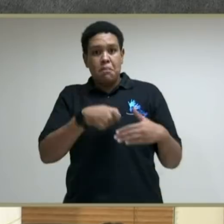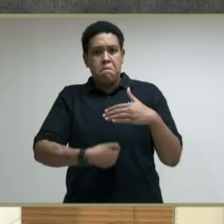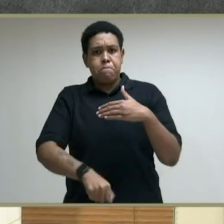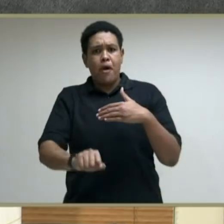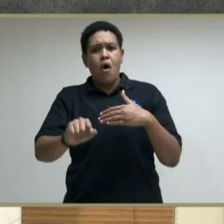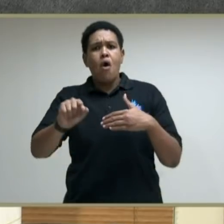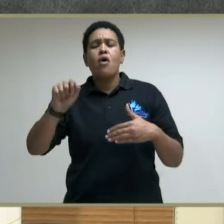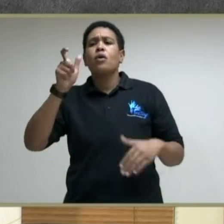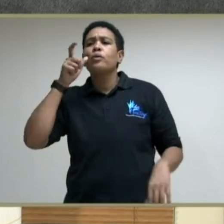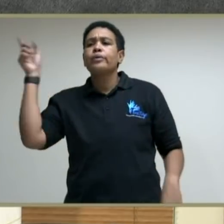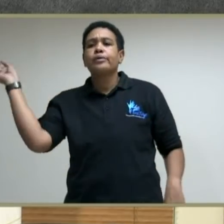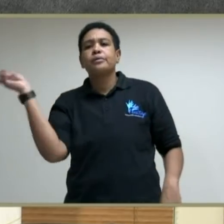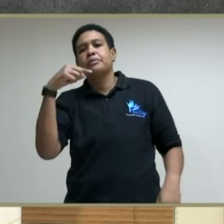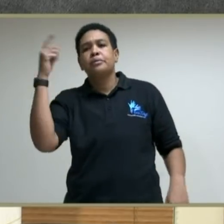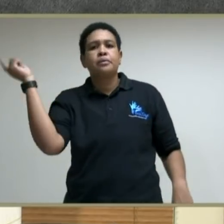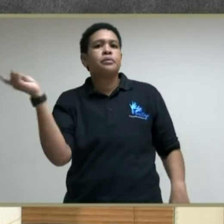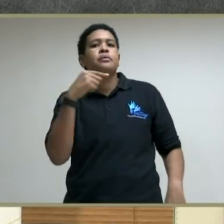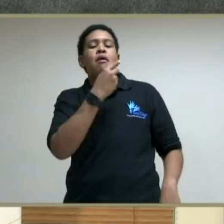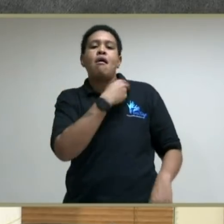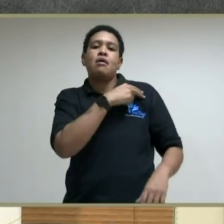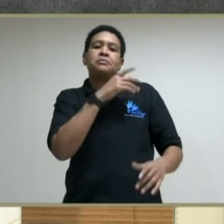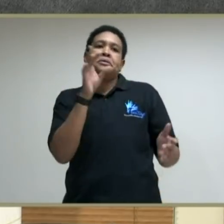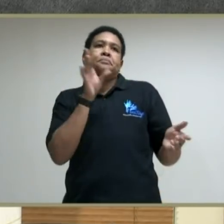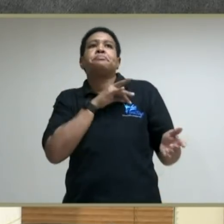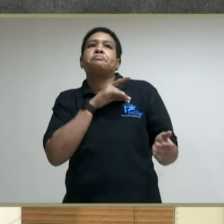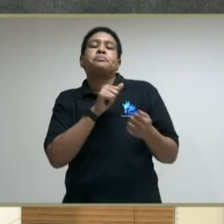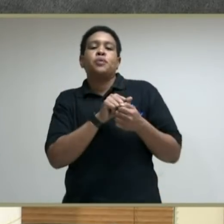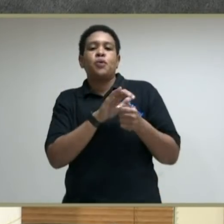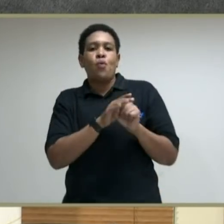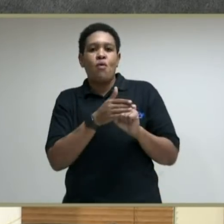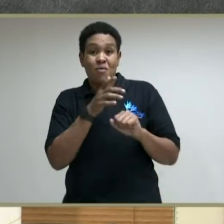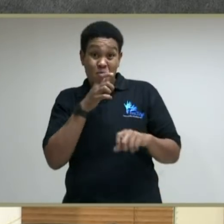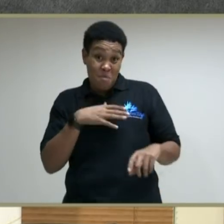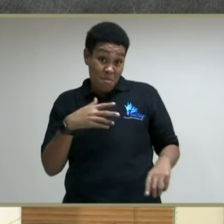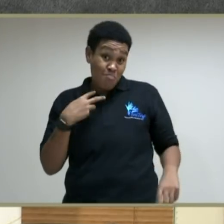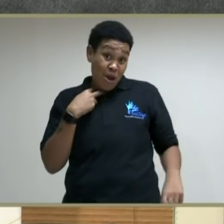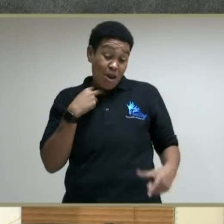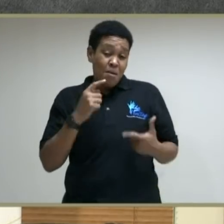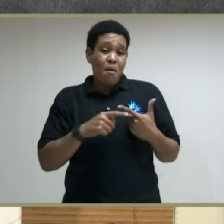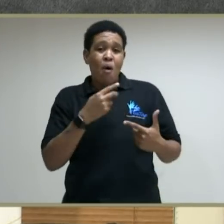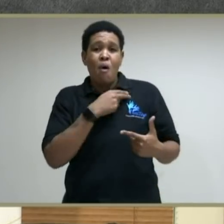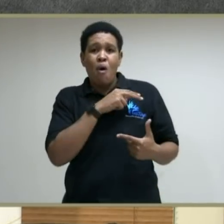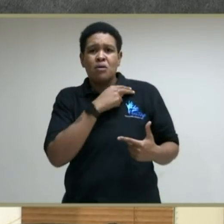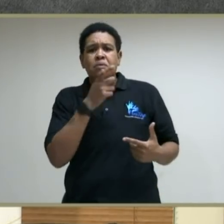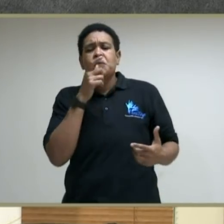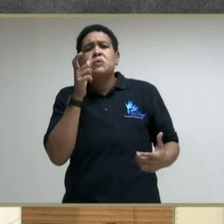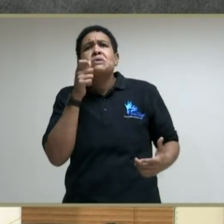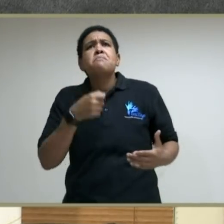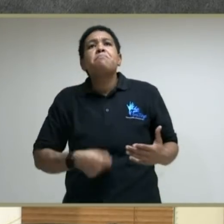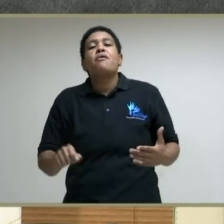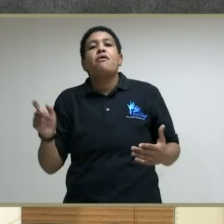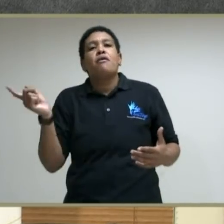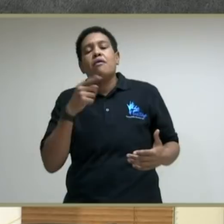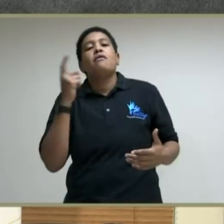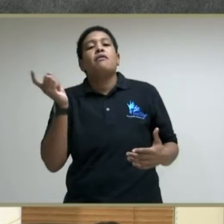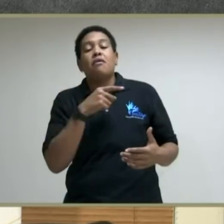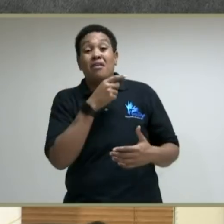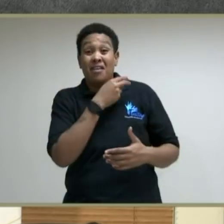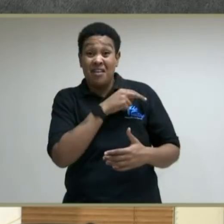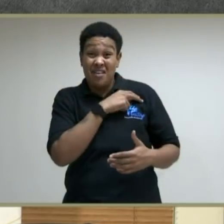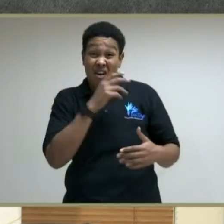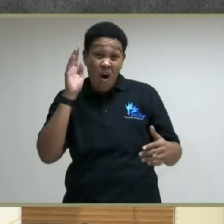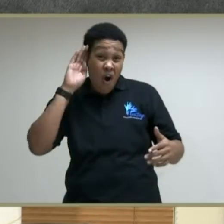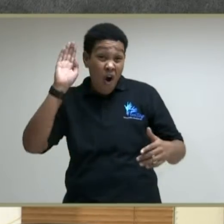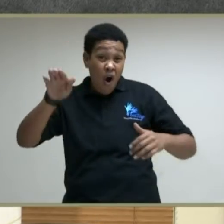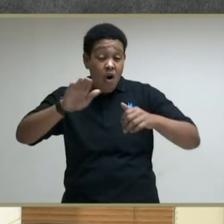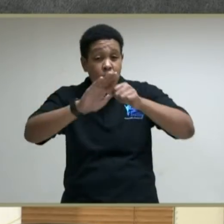being hospitalized with COVID-19. Now, all the COVID-19 vaccines are